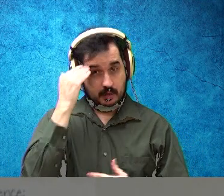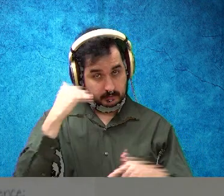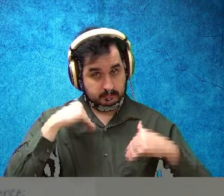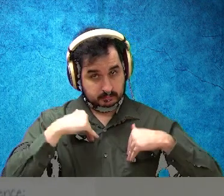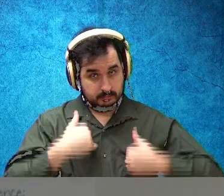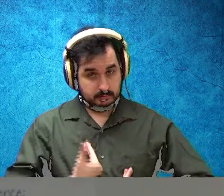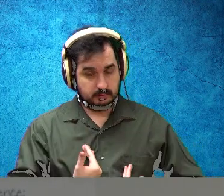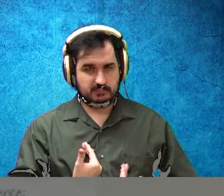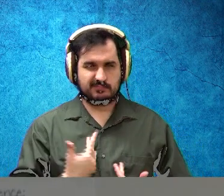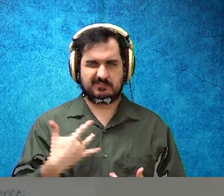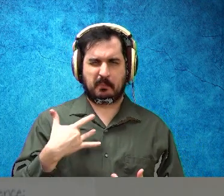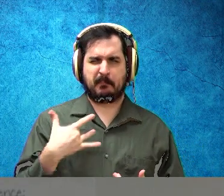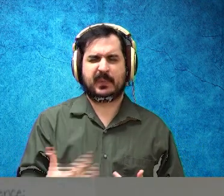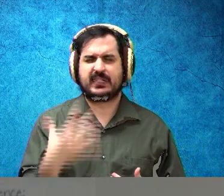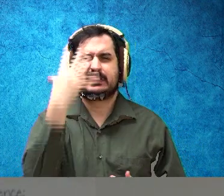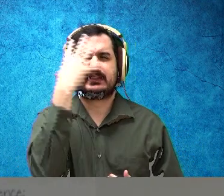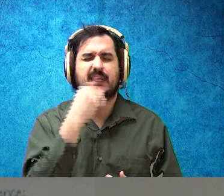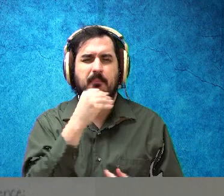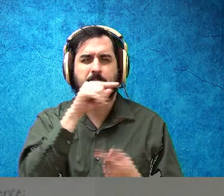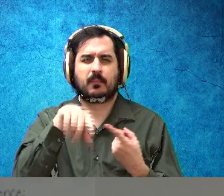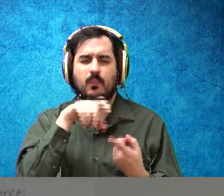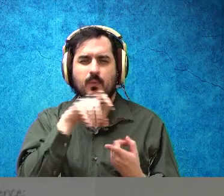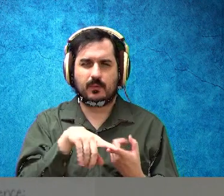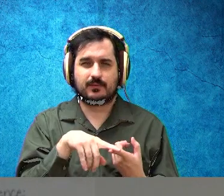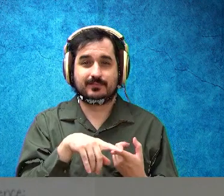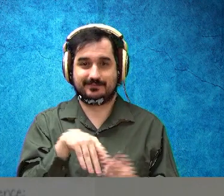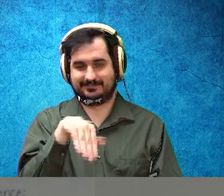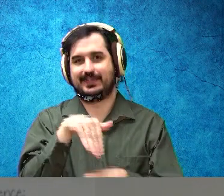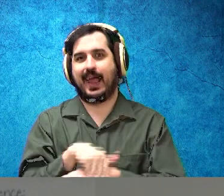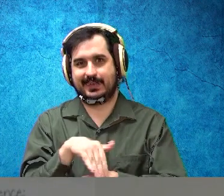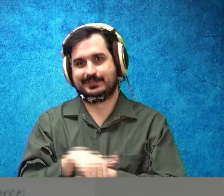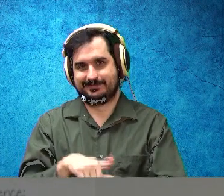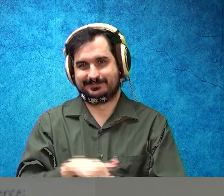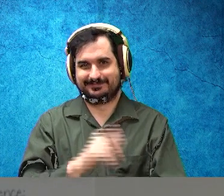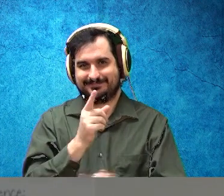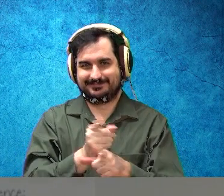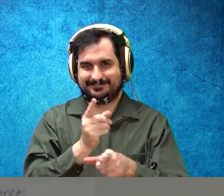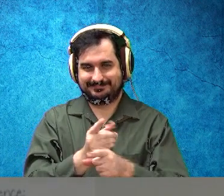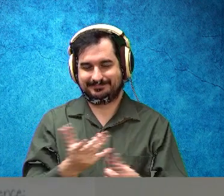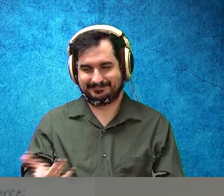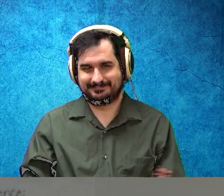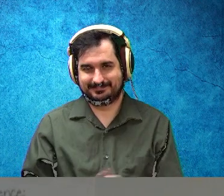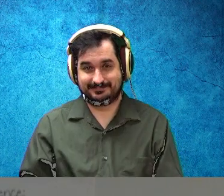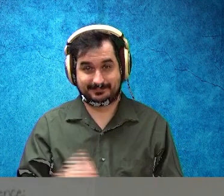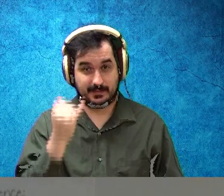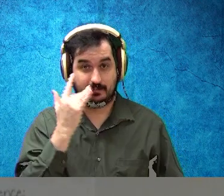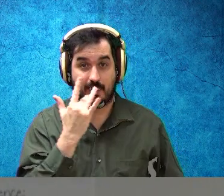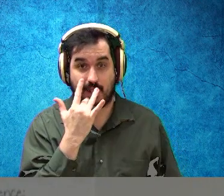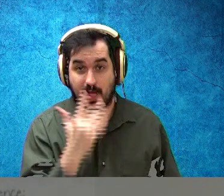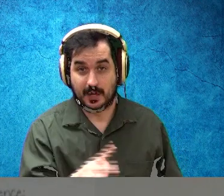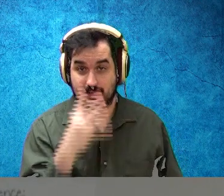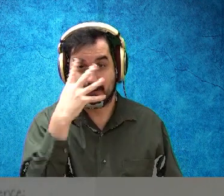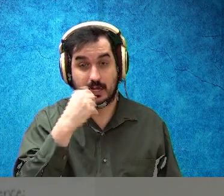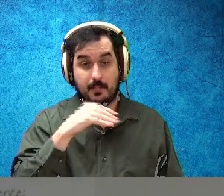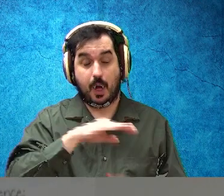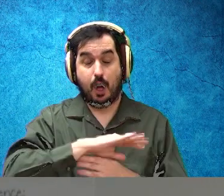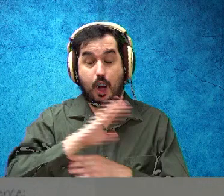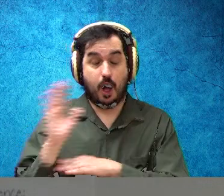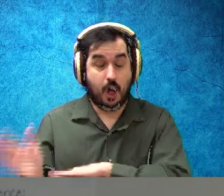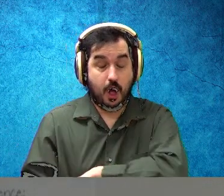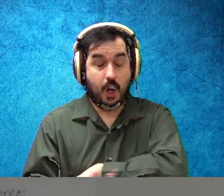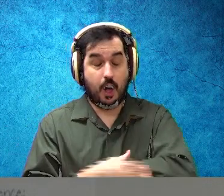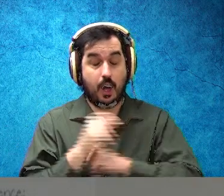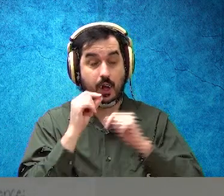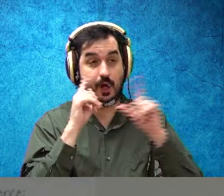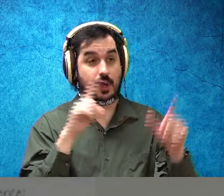sleep? Yep, we sleep at night, okay? If you're lucky, you sleep all night long. You don't get up until about